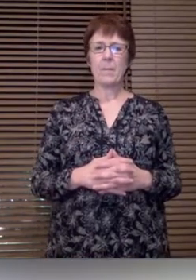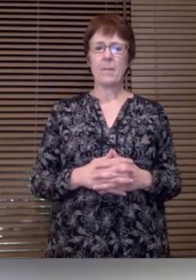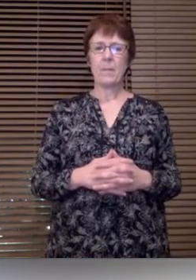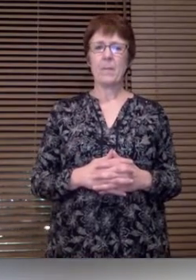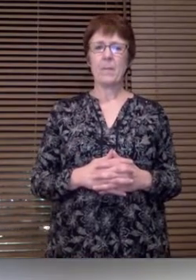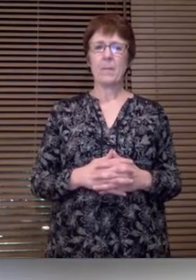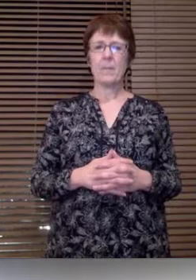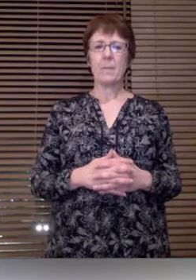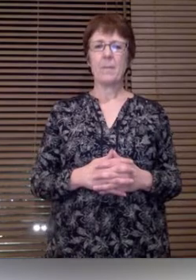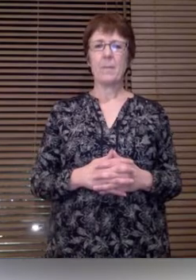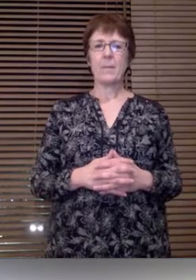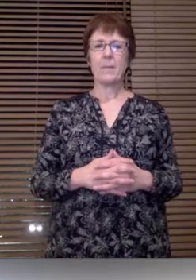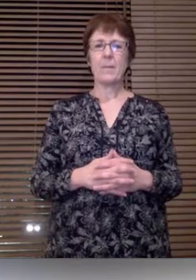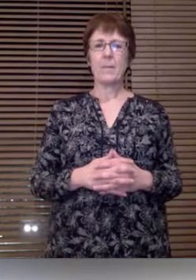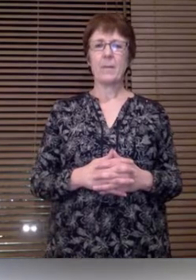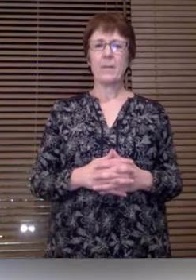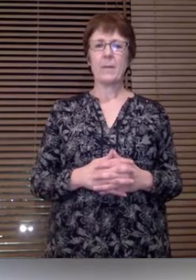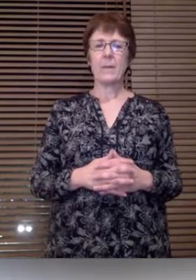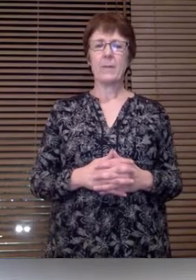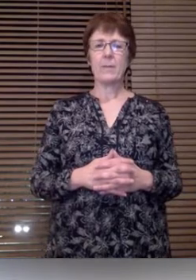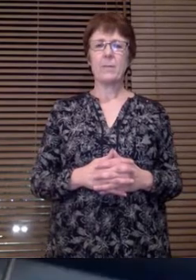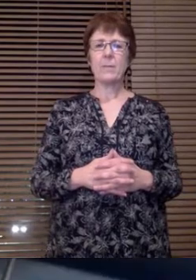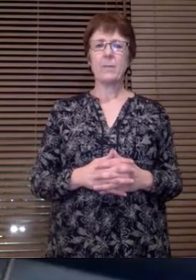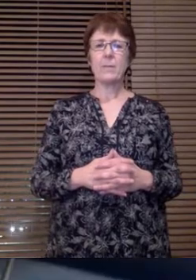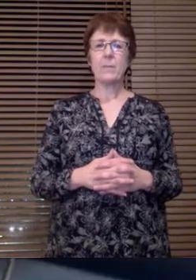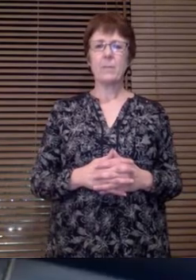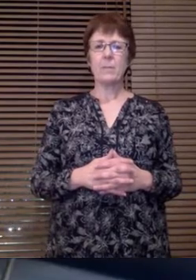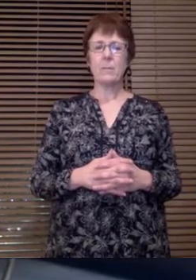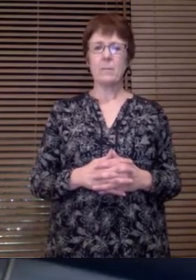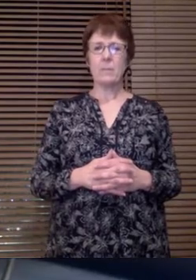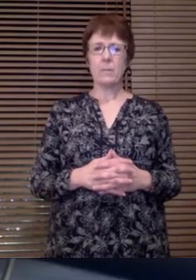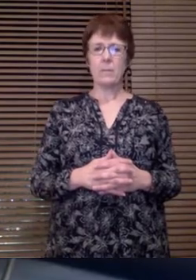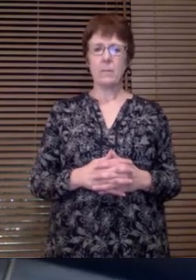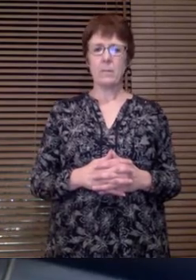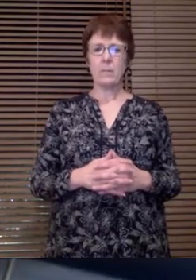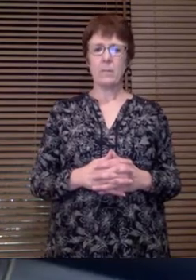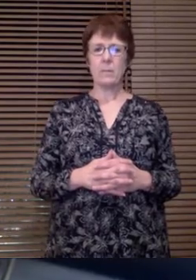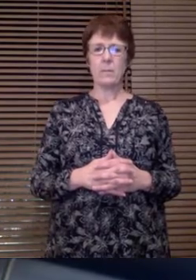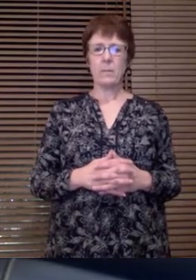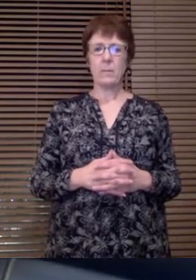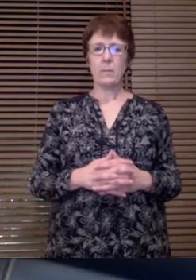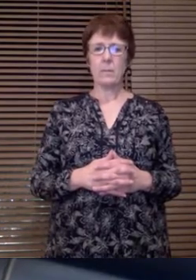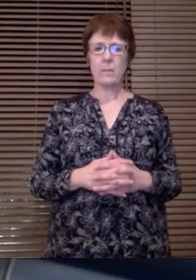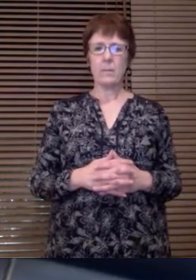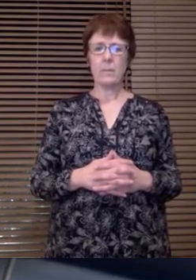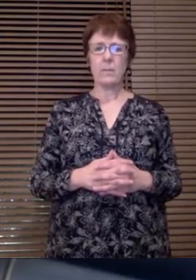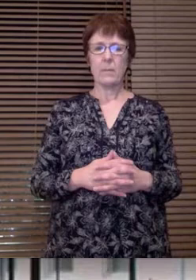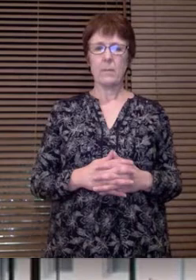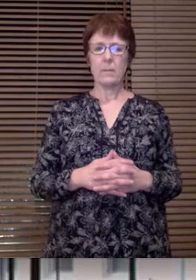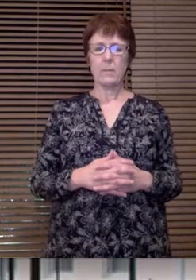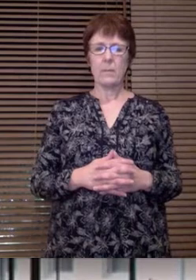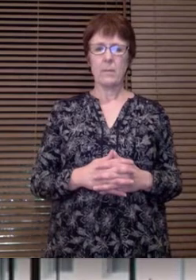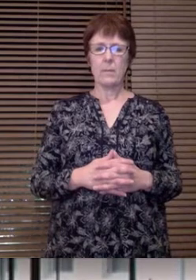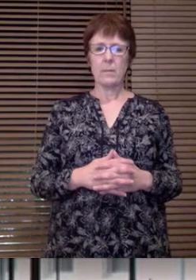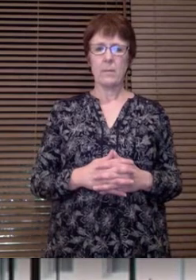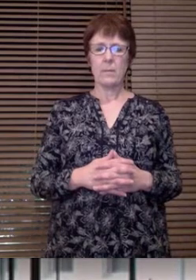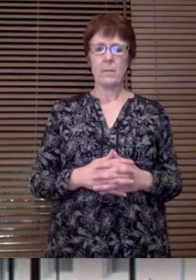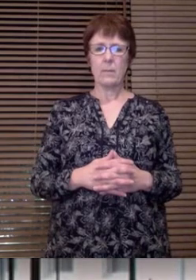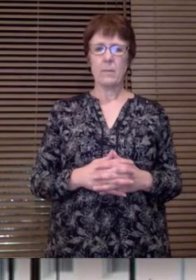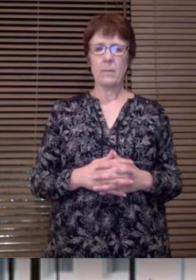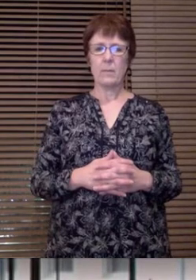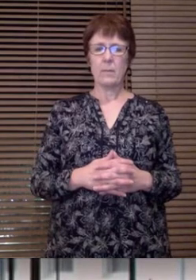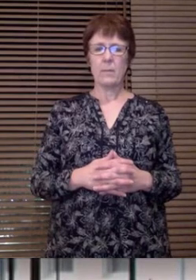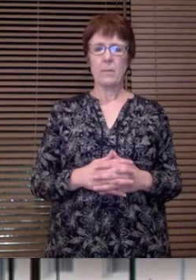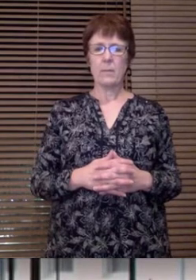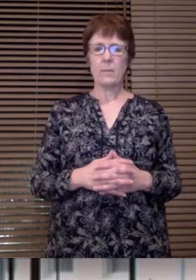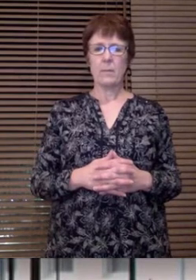Pushing tall through the shoulders. So sinking down with your head up, hiding your ears and pushing really tall. But it should be in your